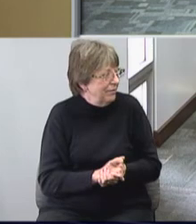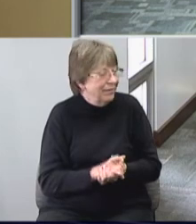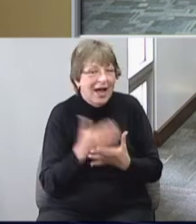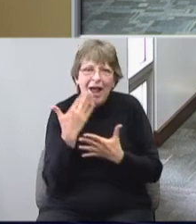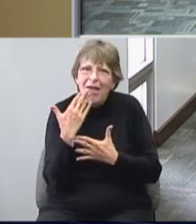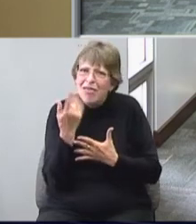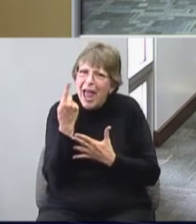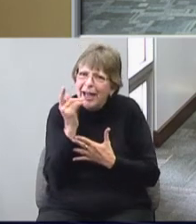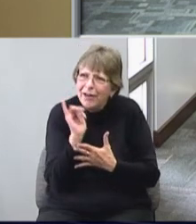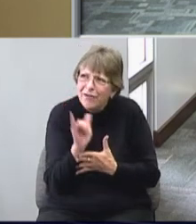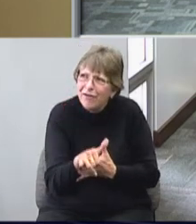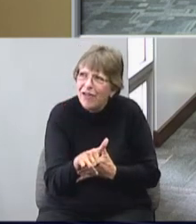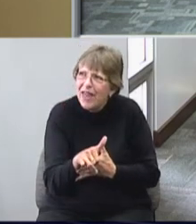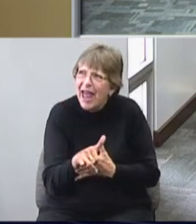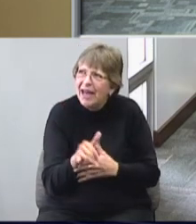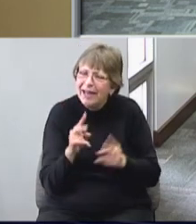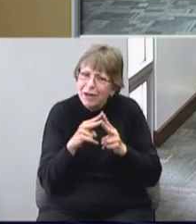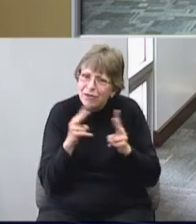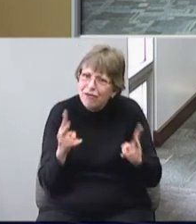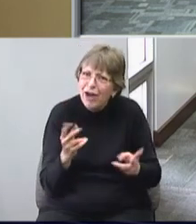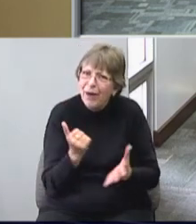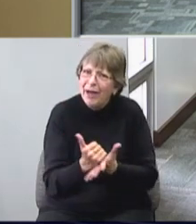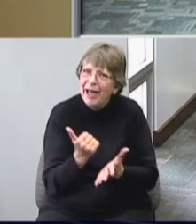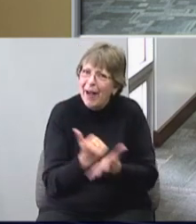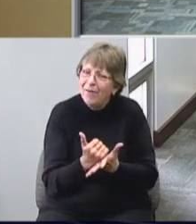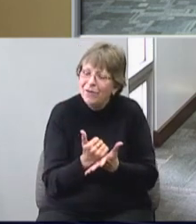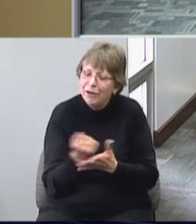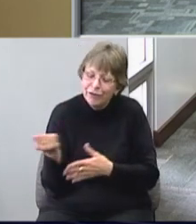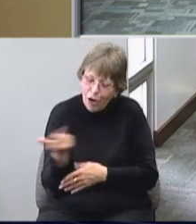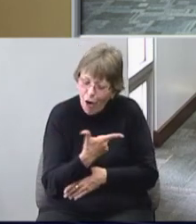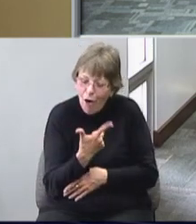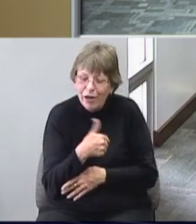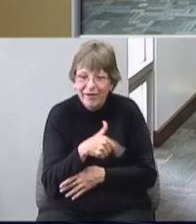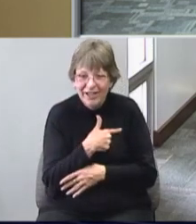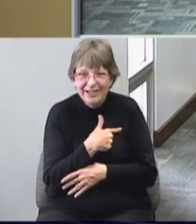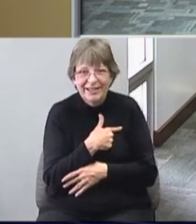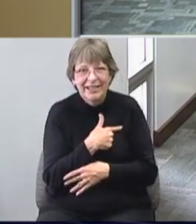Thank you for that overview. That's very, very helpful, I think, to all of us.